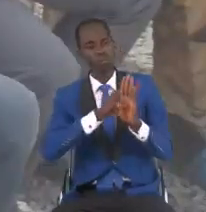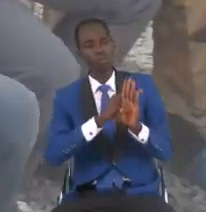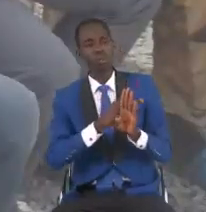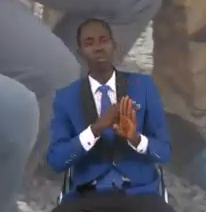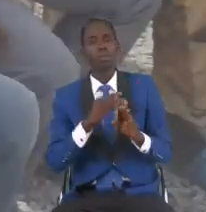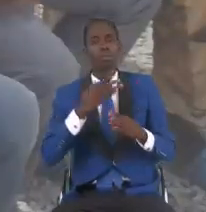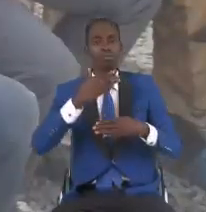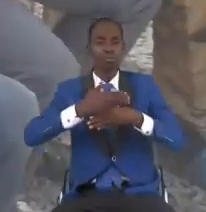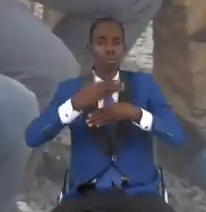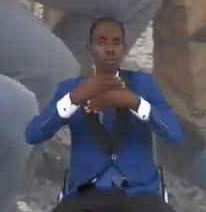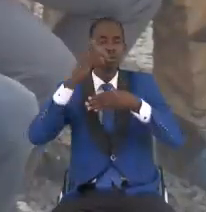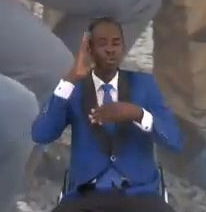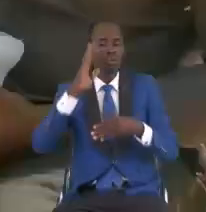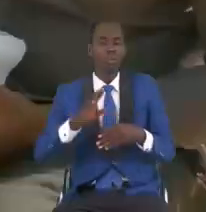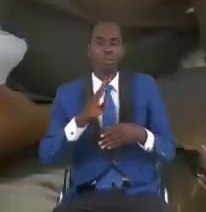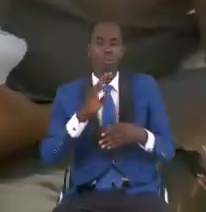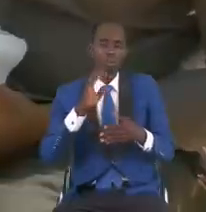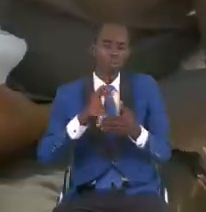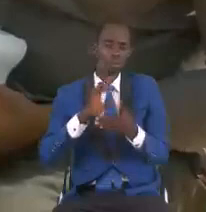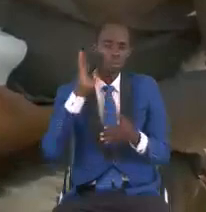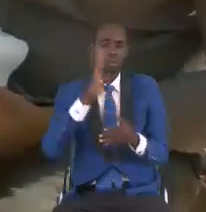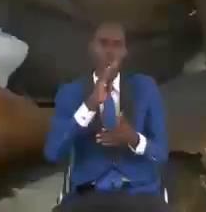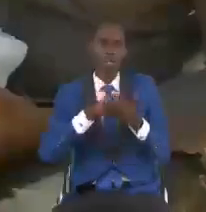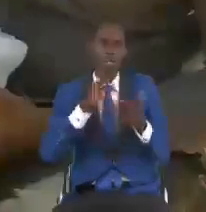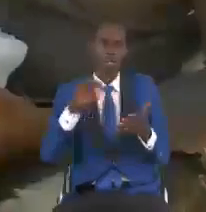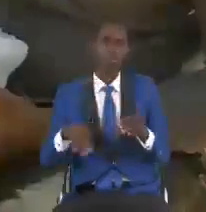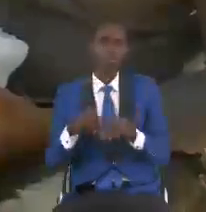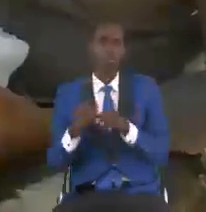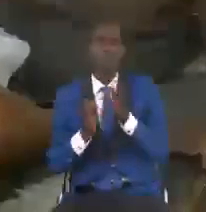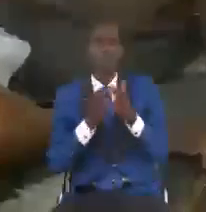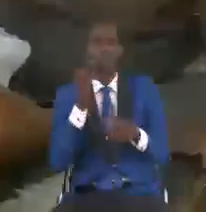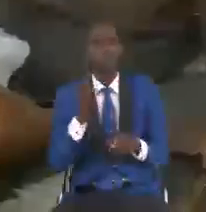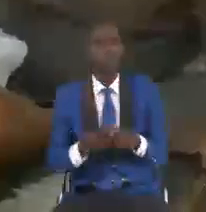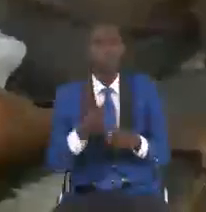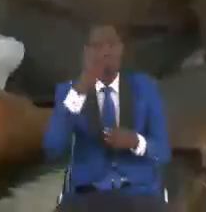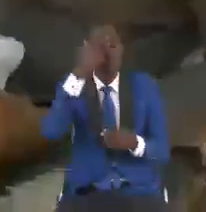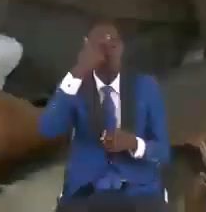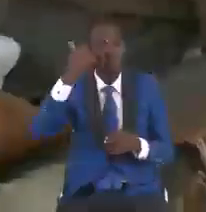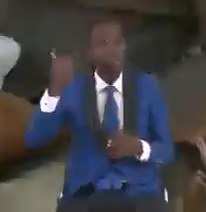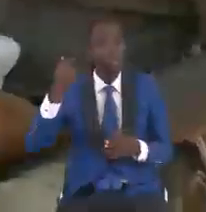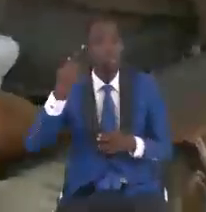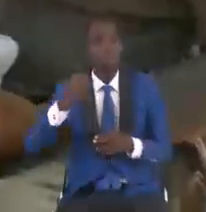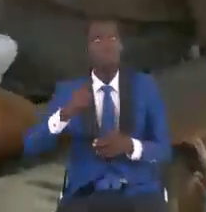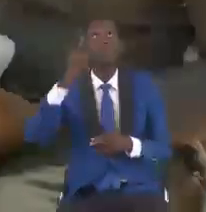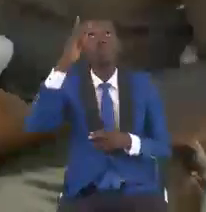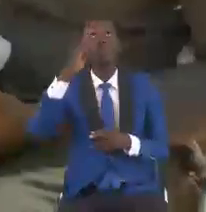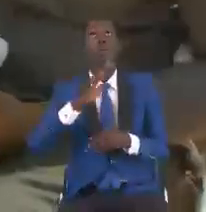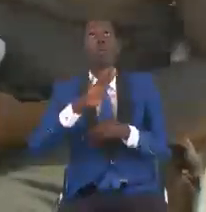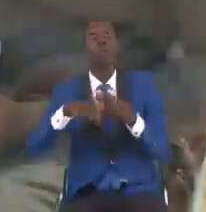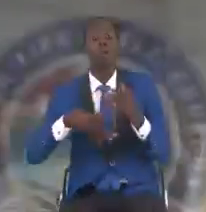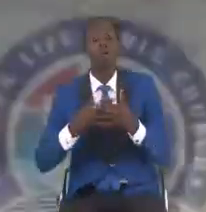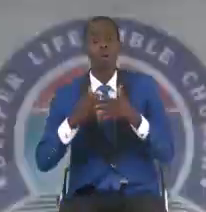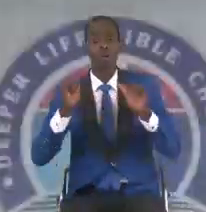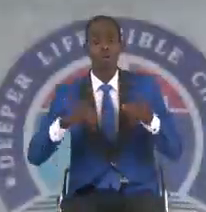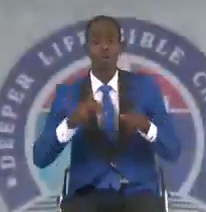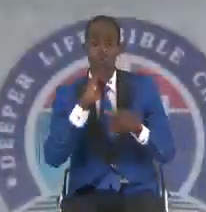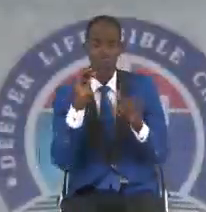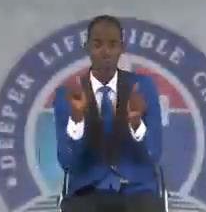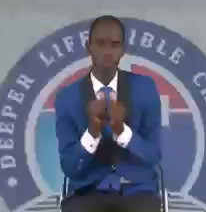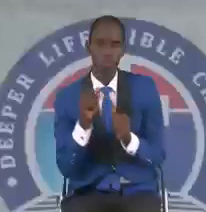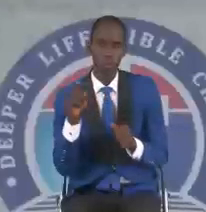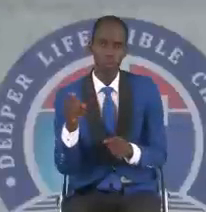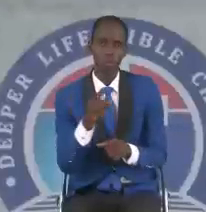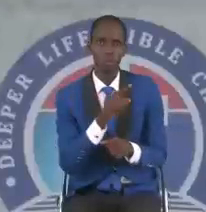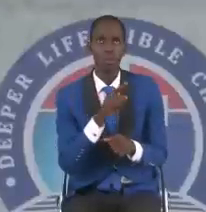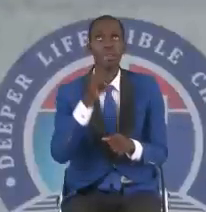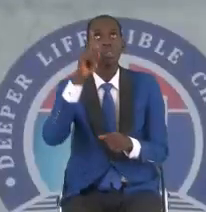in Jesus' name. Because the God of all possibilities is with you. He will